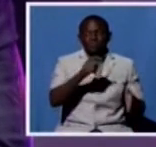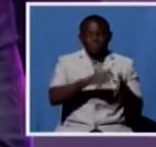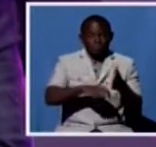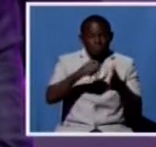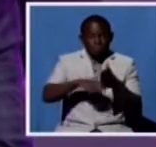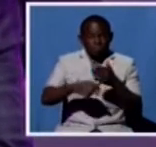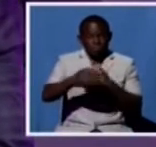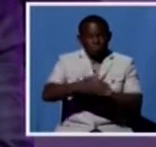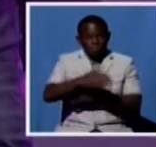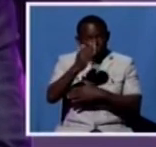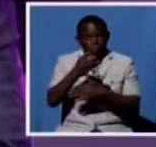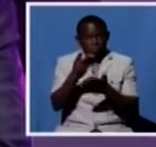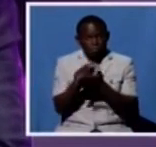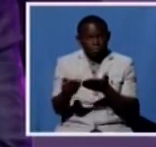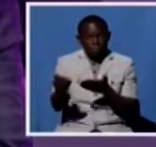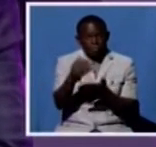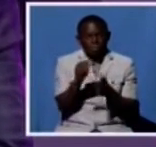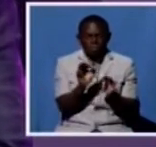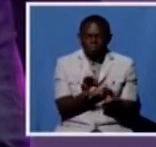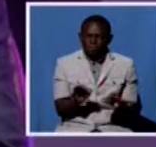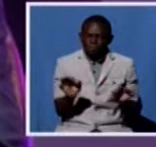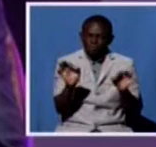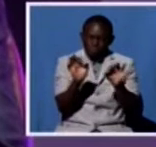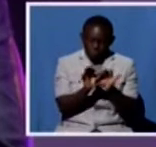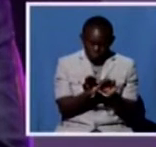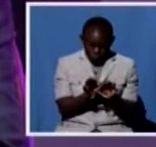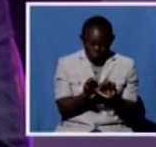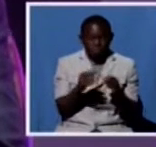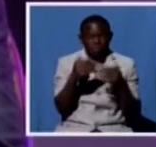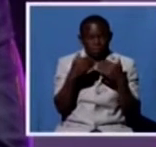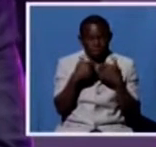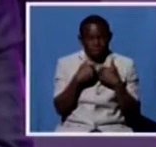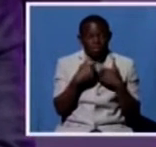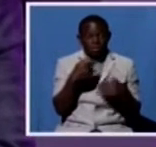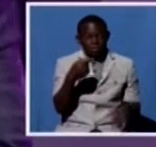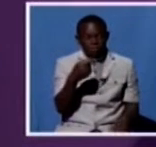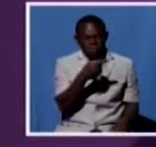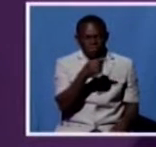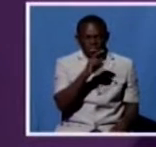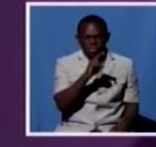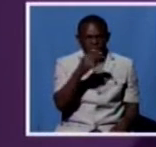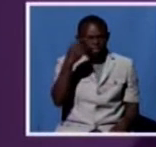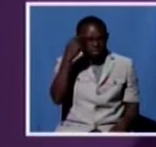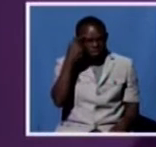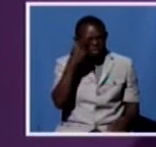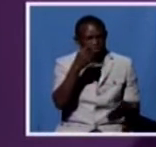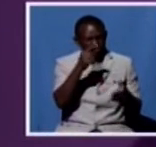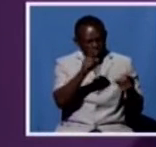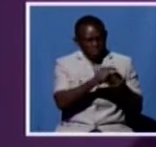other sources of funds coming in. So there's the GRZ direct funding, the general taxes. We also have